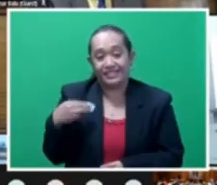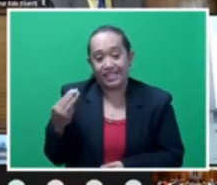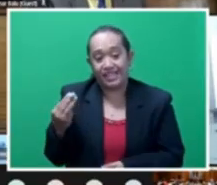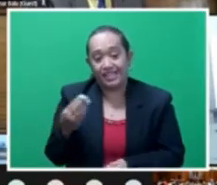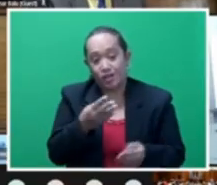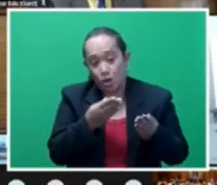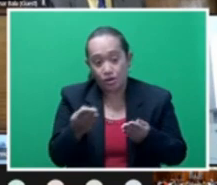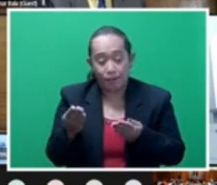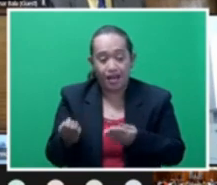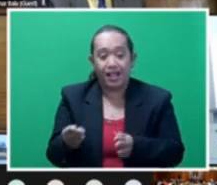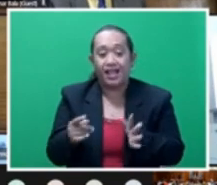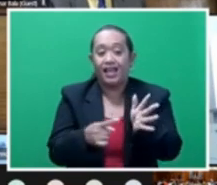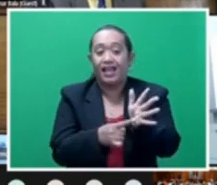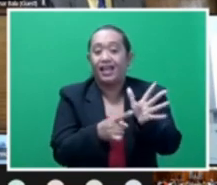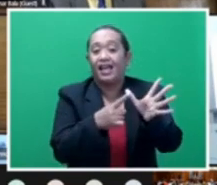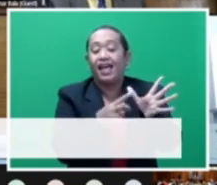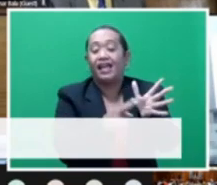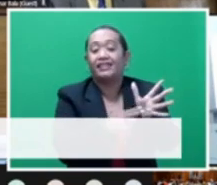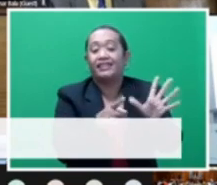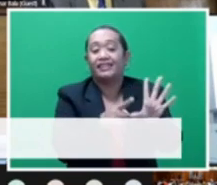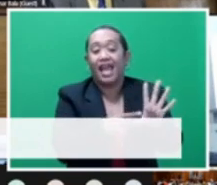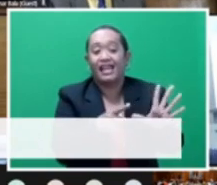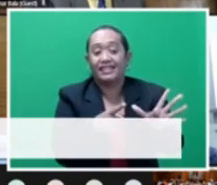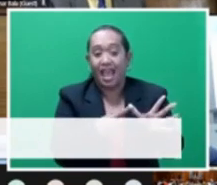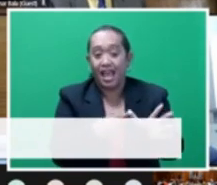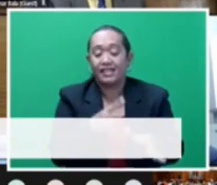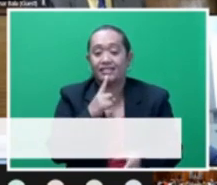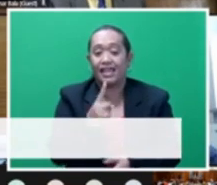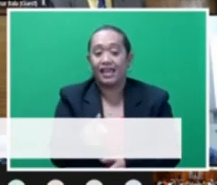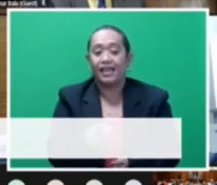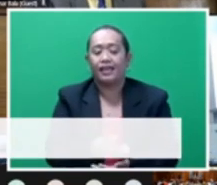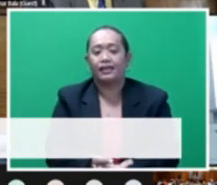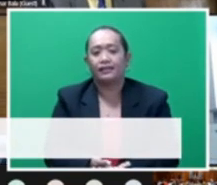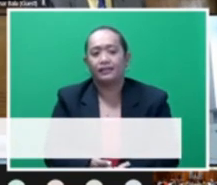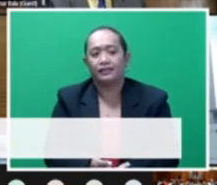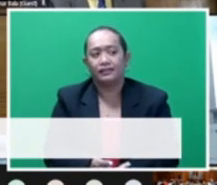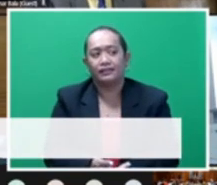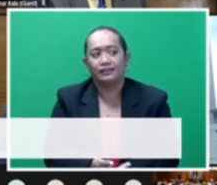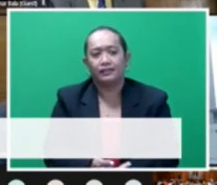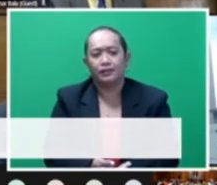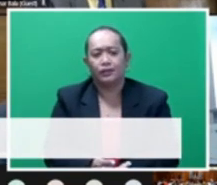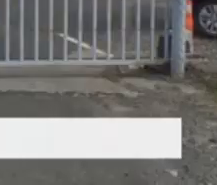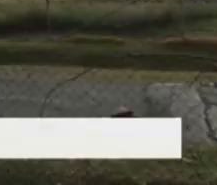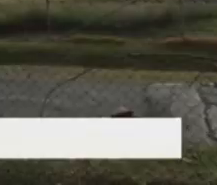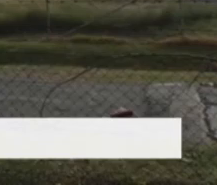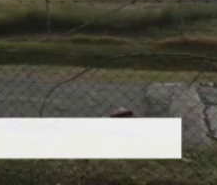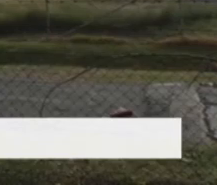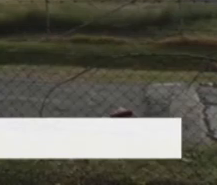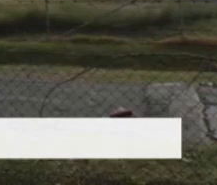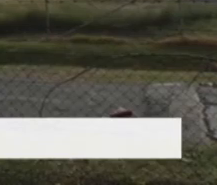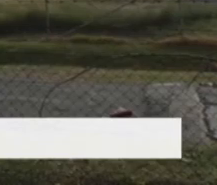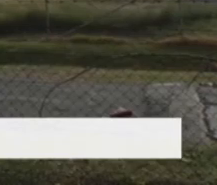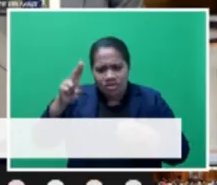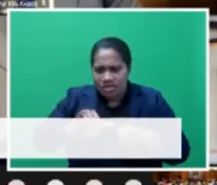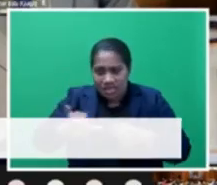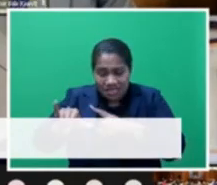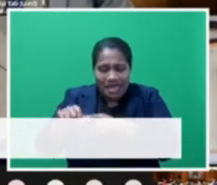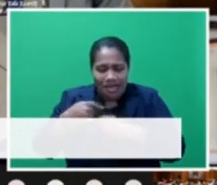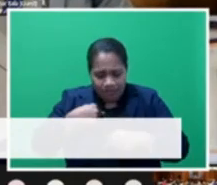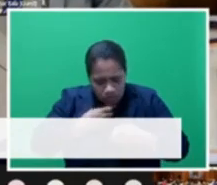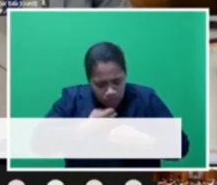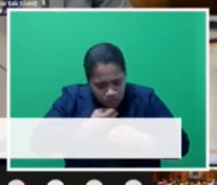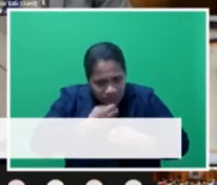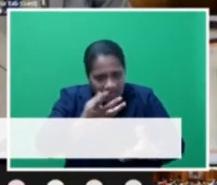there are a lot of uncertainties, there are a lot of variables which we don't know. Tourism Minister Fayaz